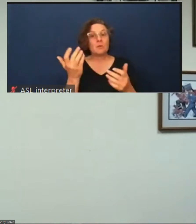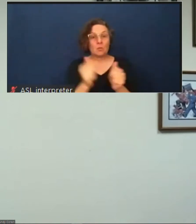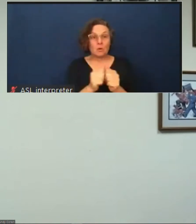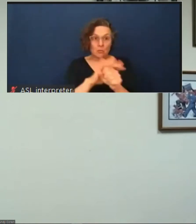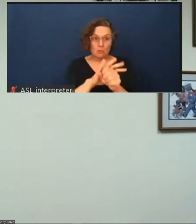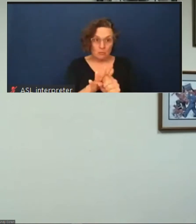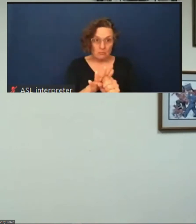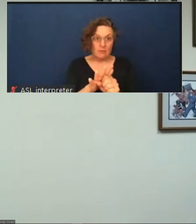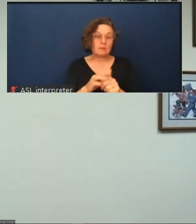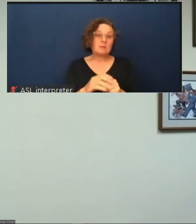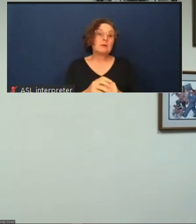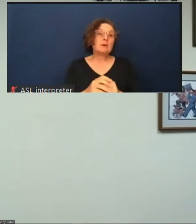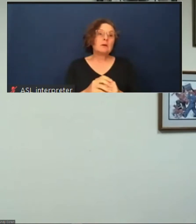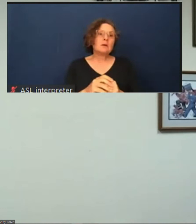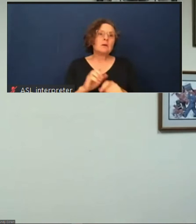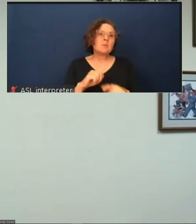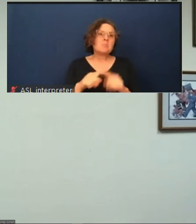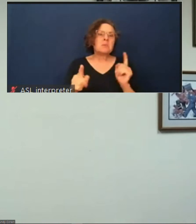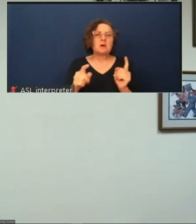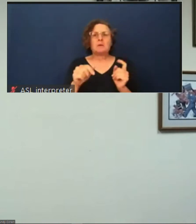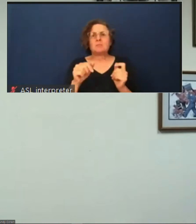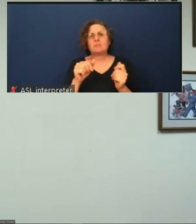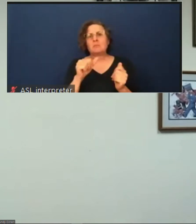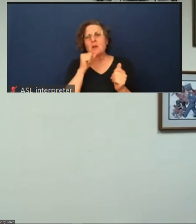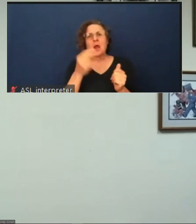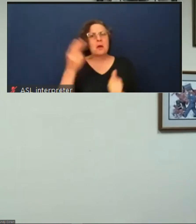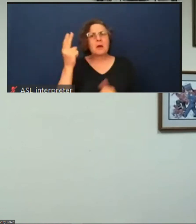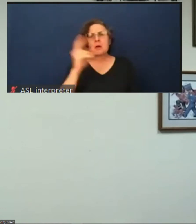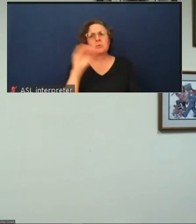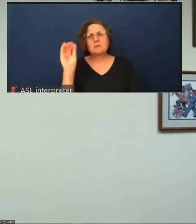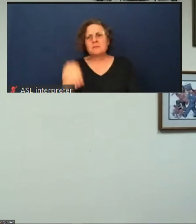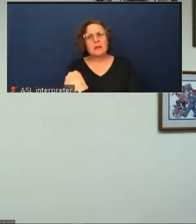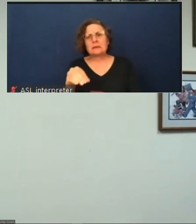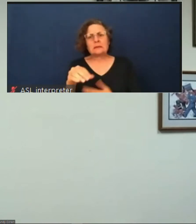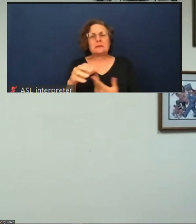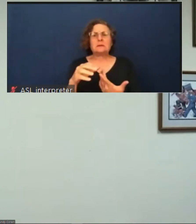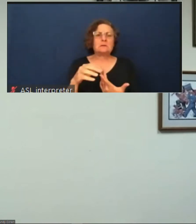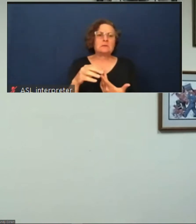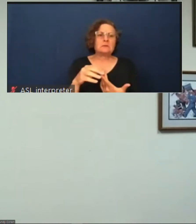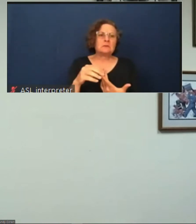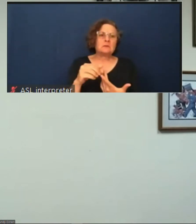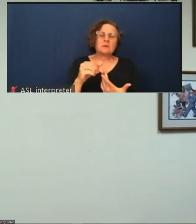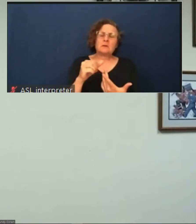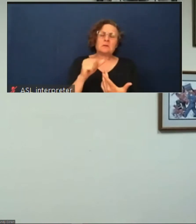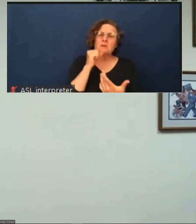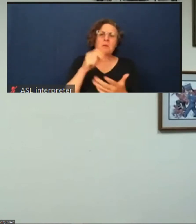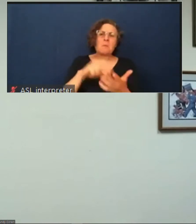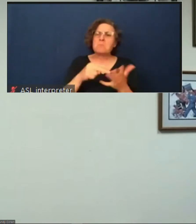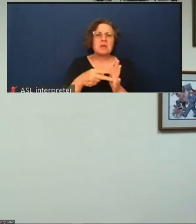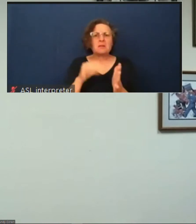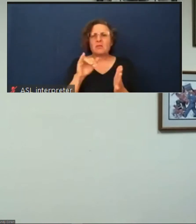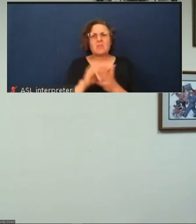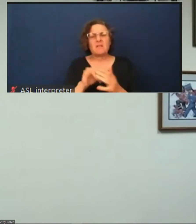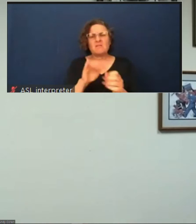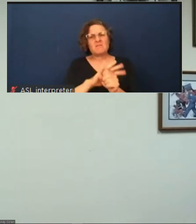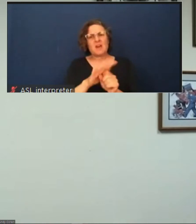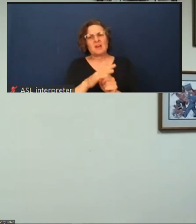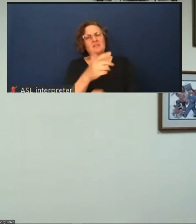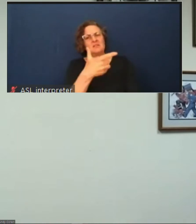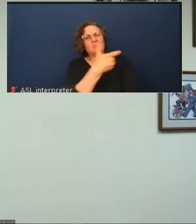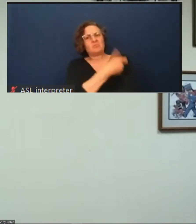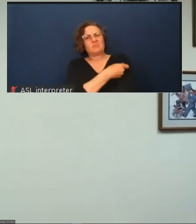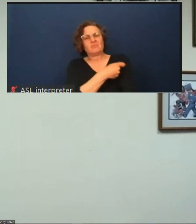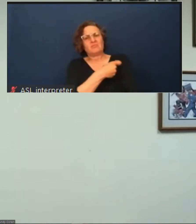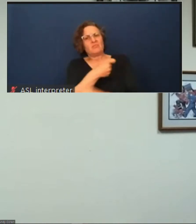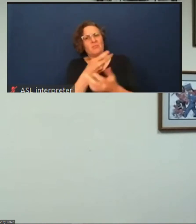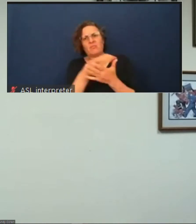numbers that would shine a light that this was some unusual vaccine failure, but there were